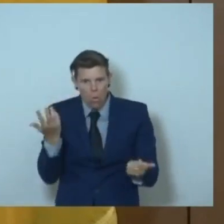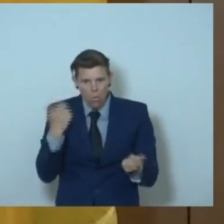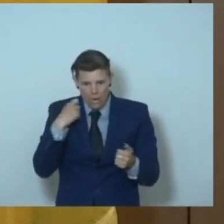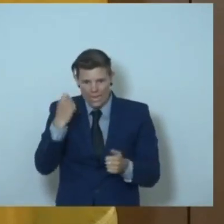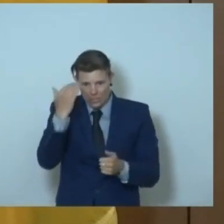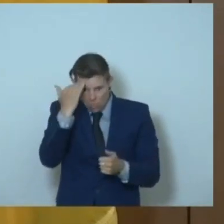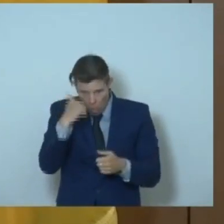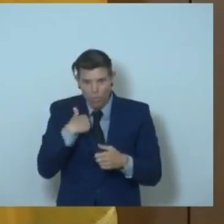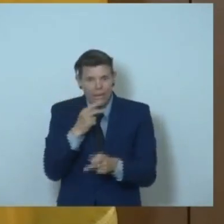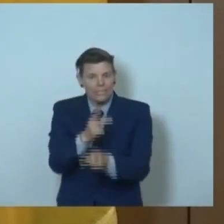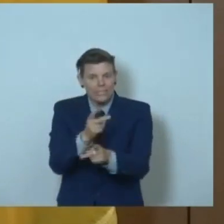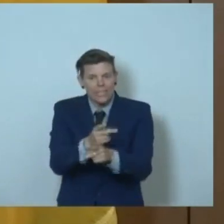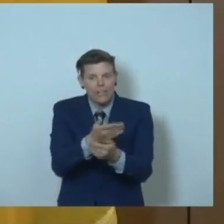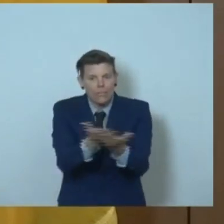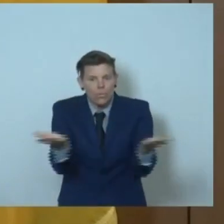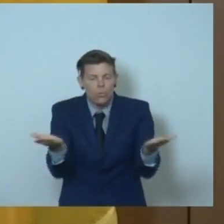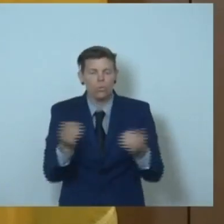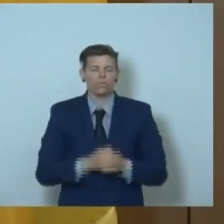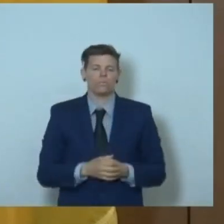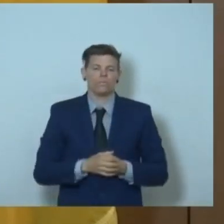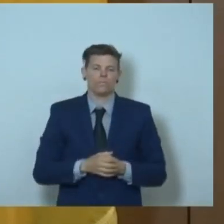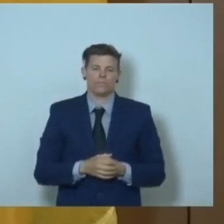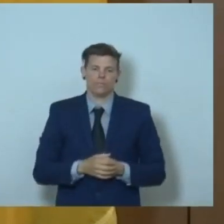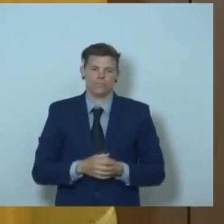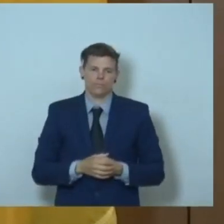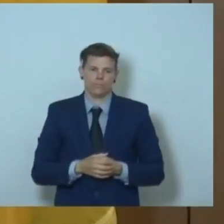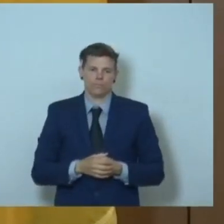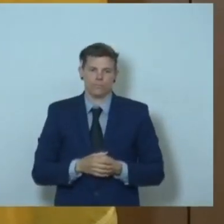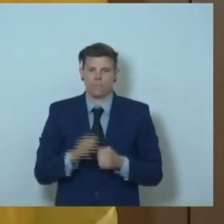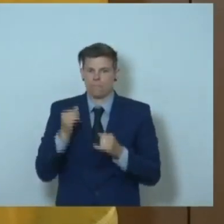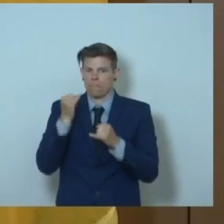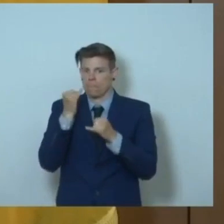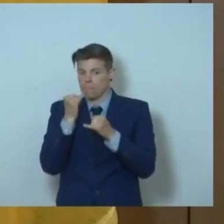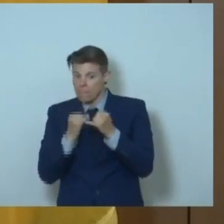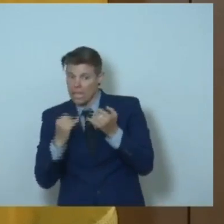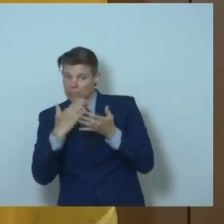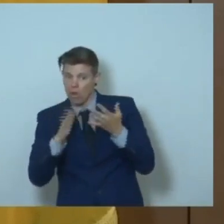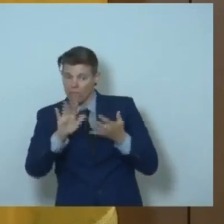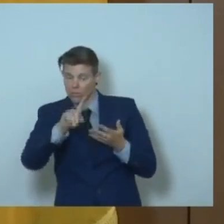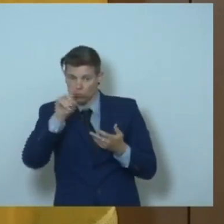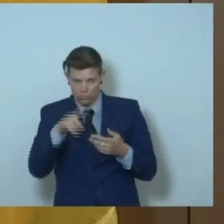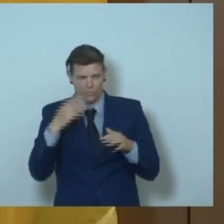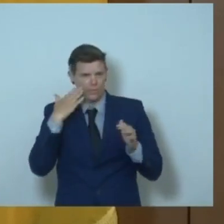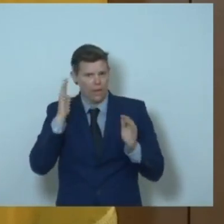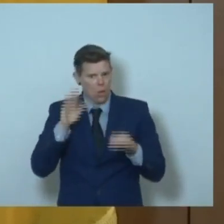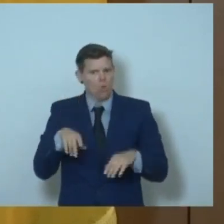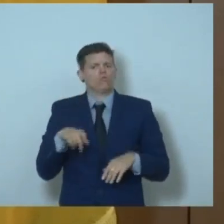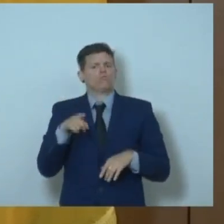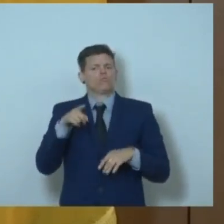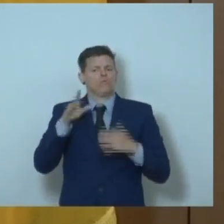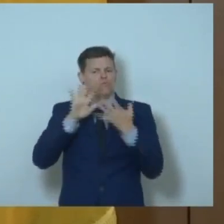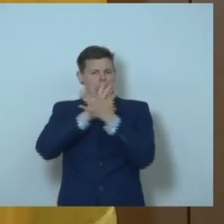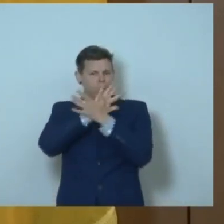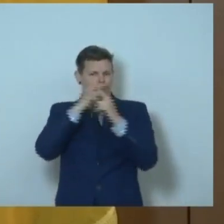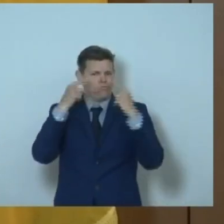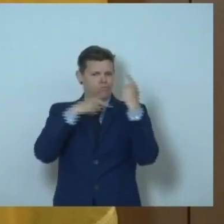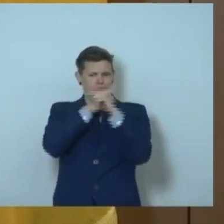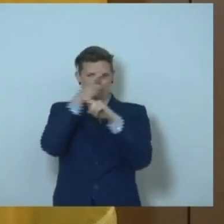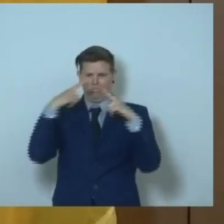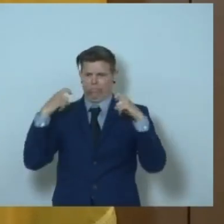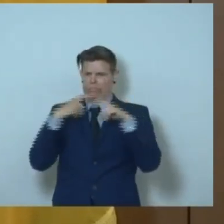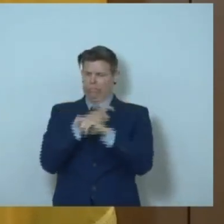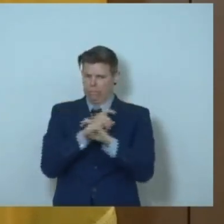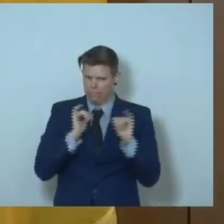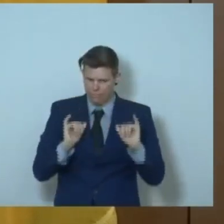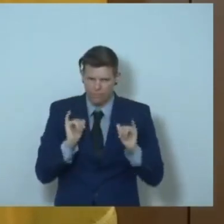outbreaks and spread. Last part of your question. And this is becoming very complicated. So on the one hand, I want New Mexicans to know